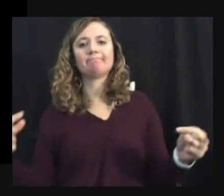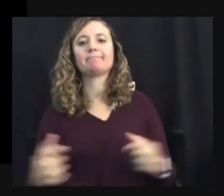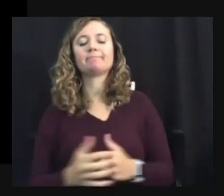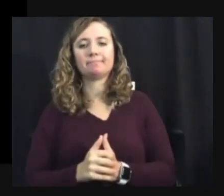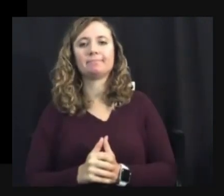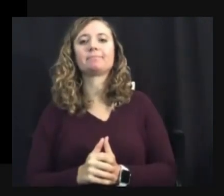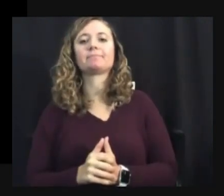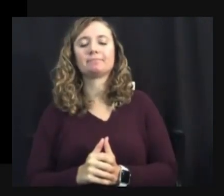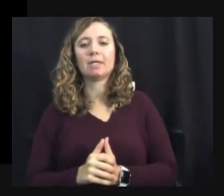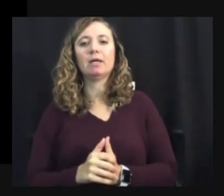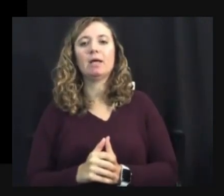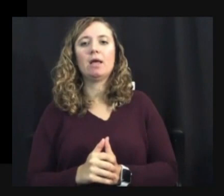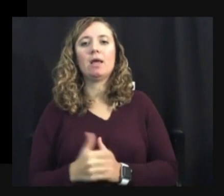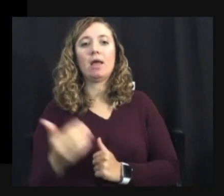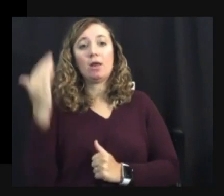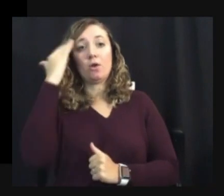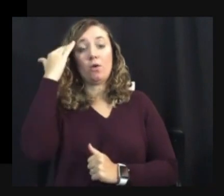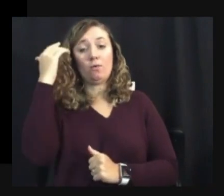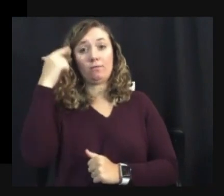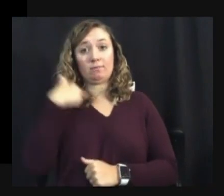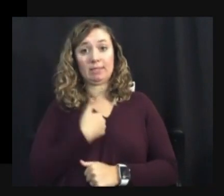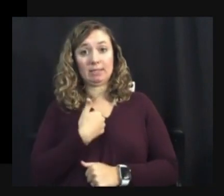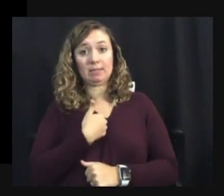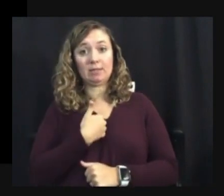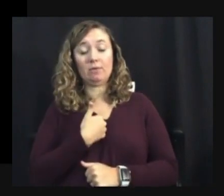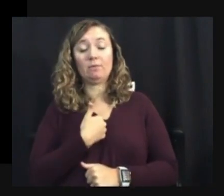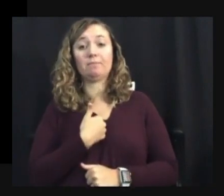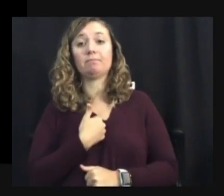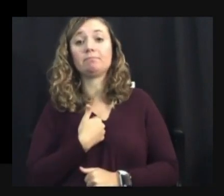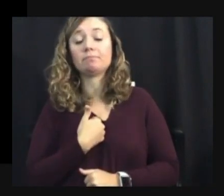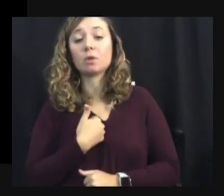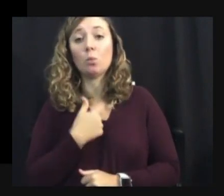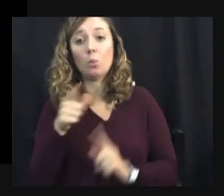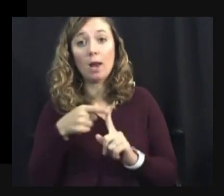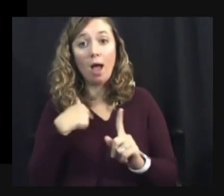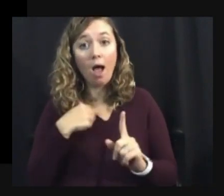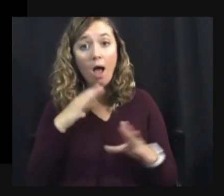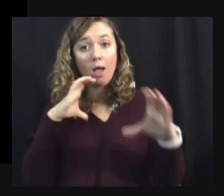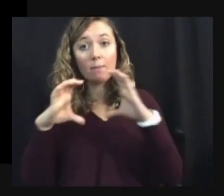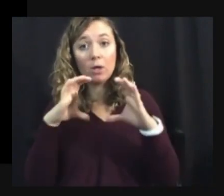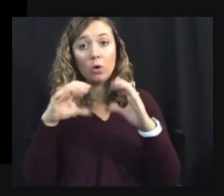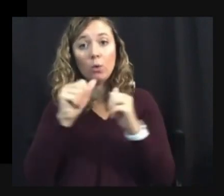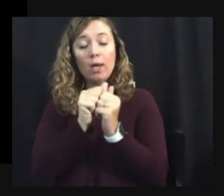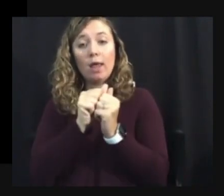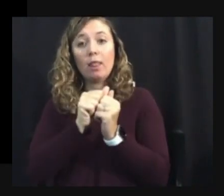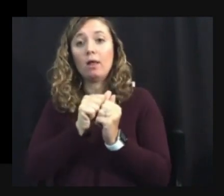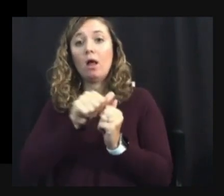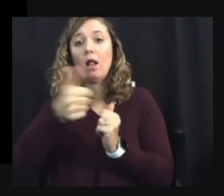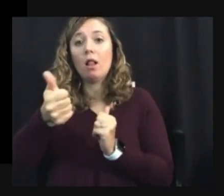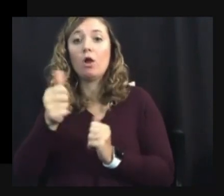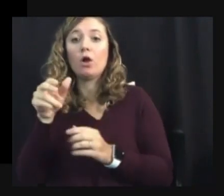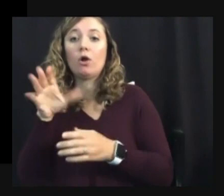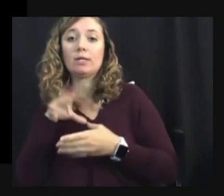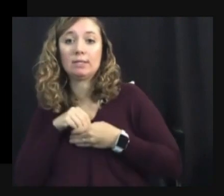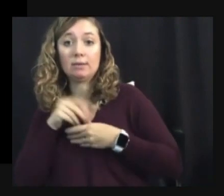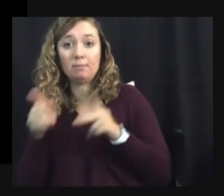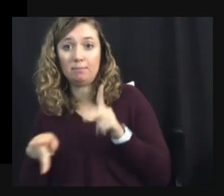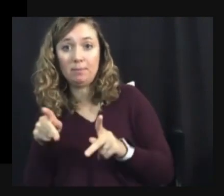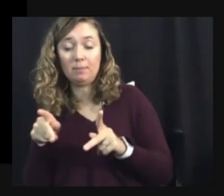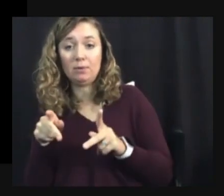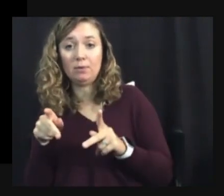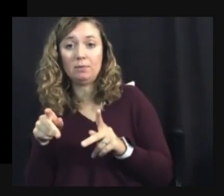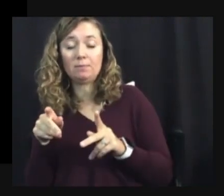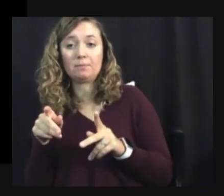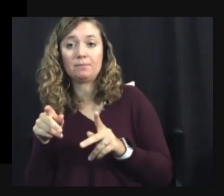for sure, as an autistic person, when I communicate with another autistic person, I don't